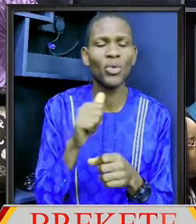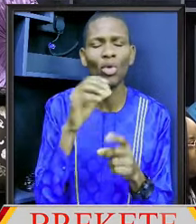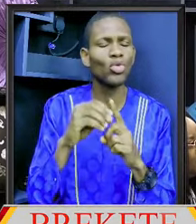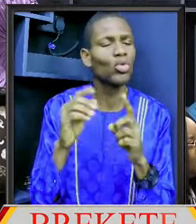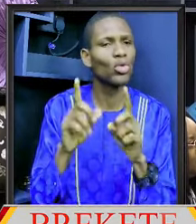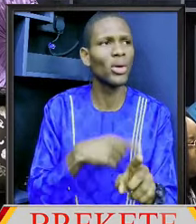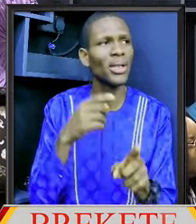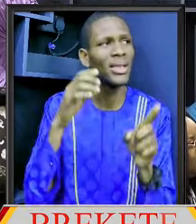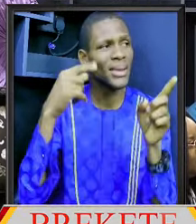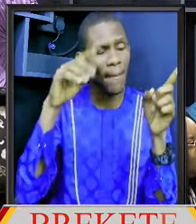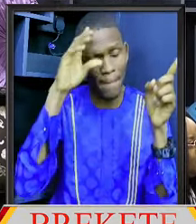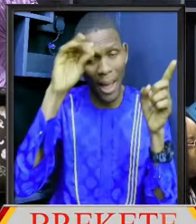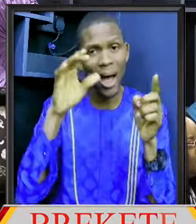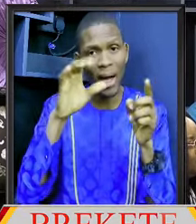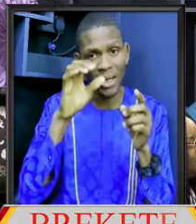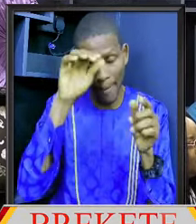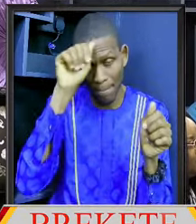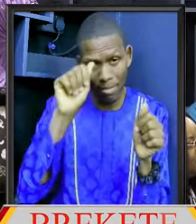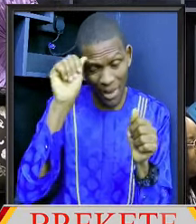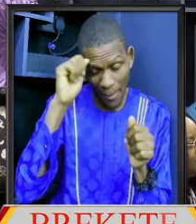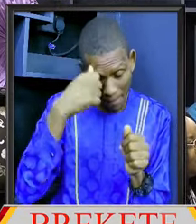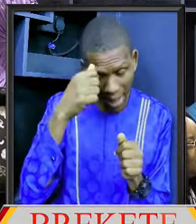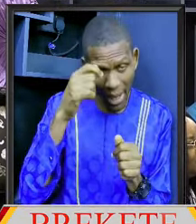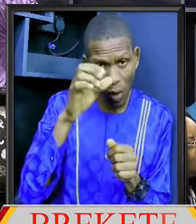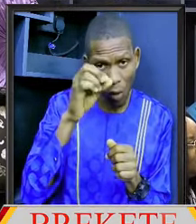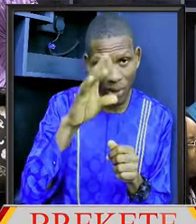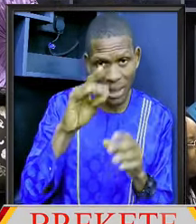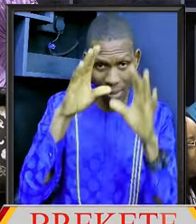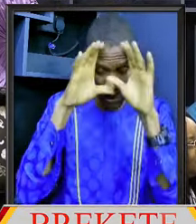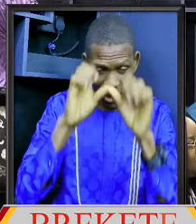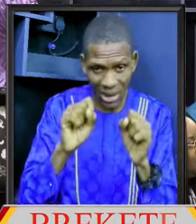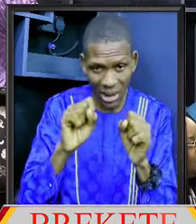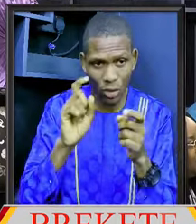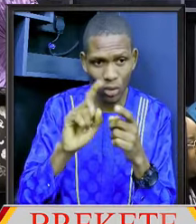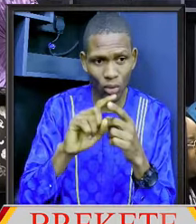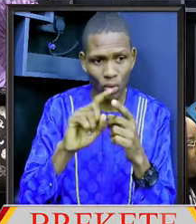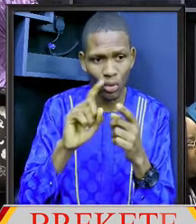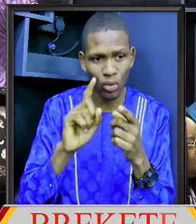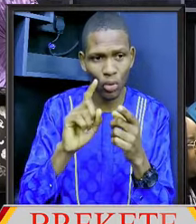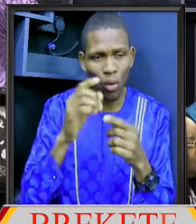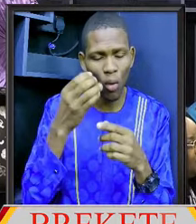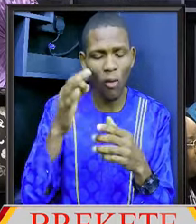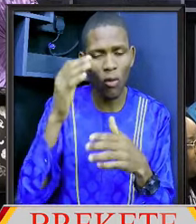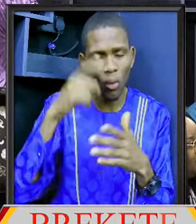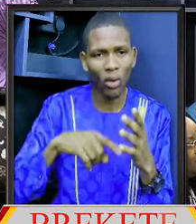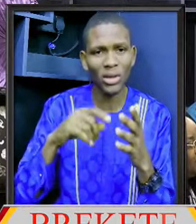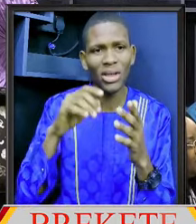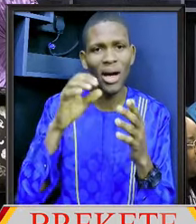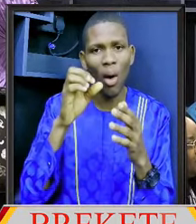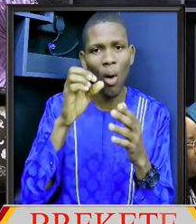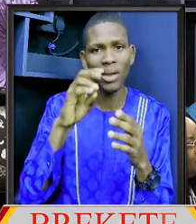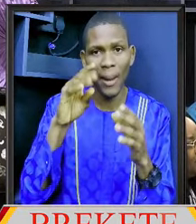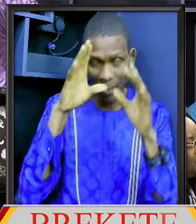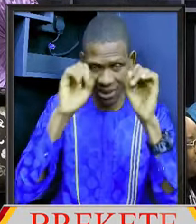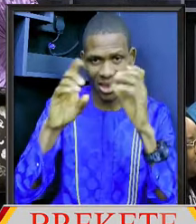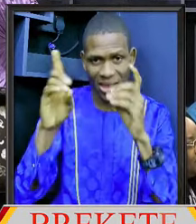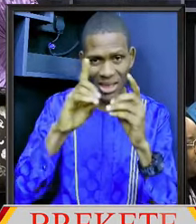today. It remind me of one thing where God used me do for him.